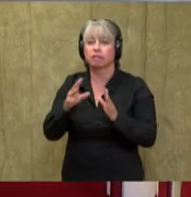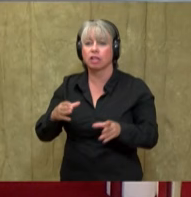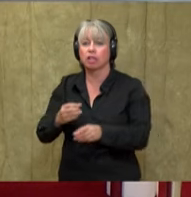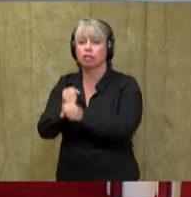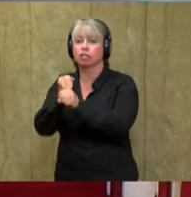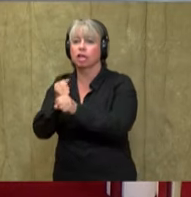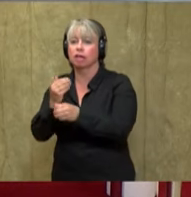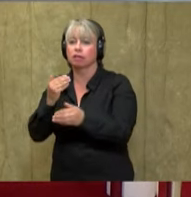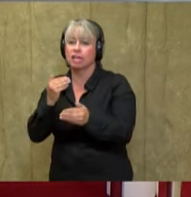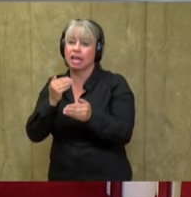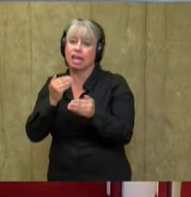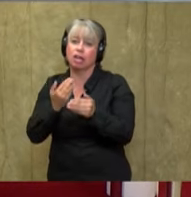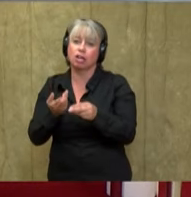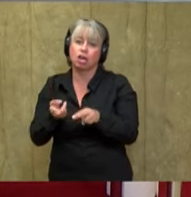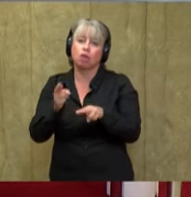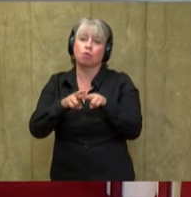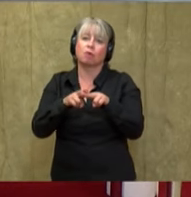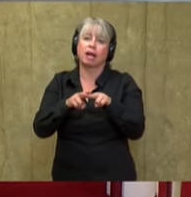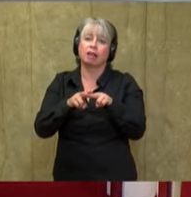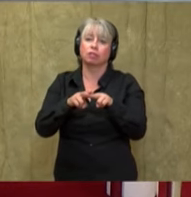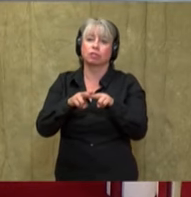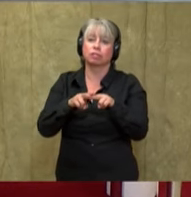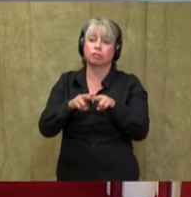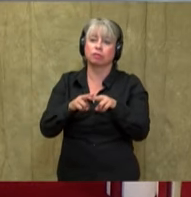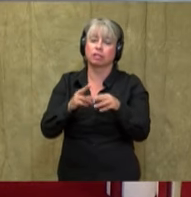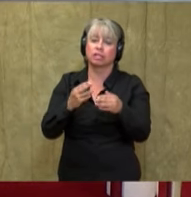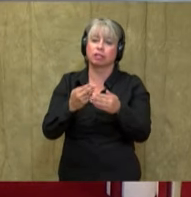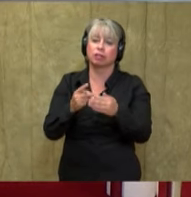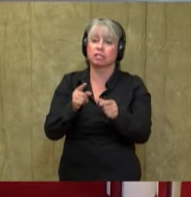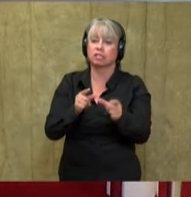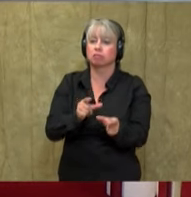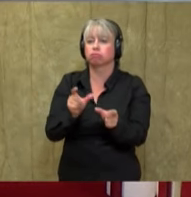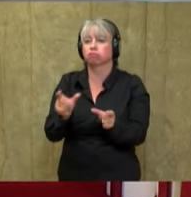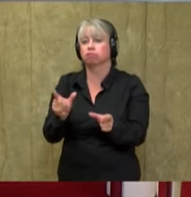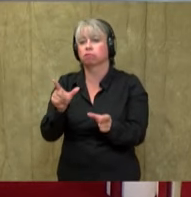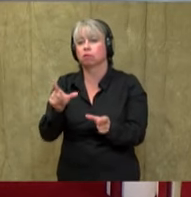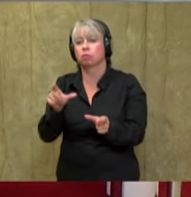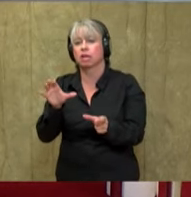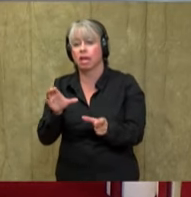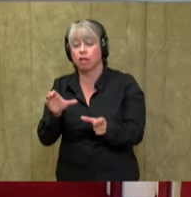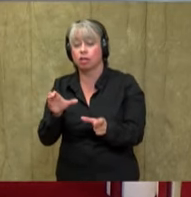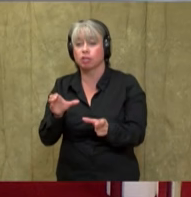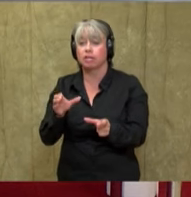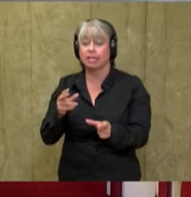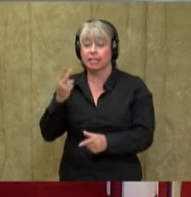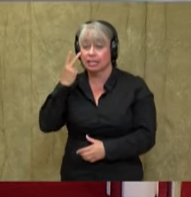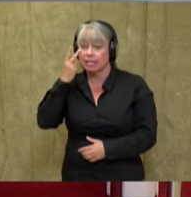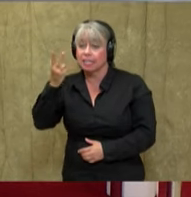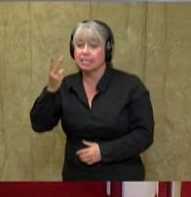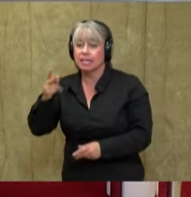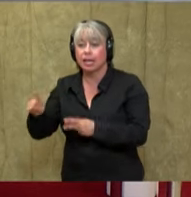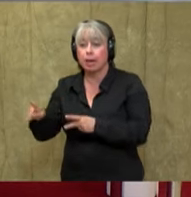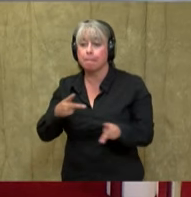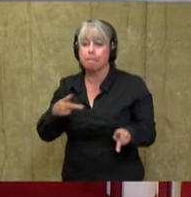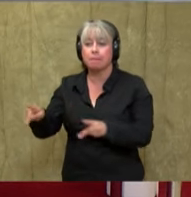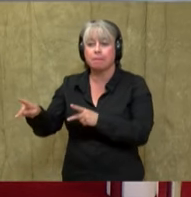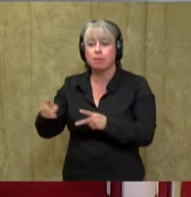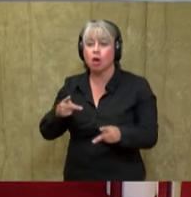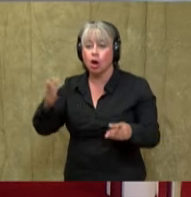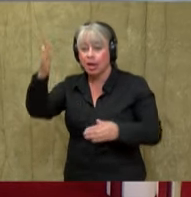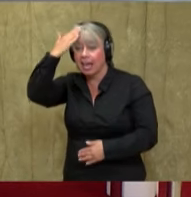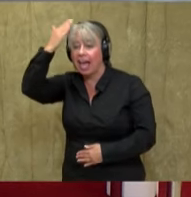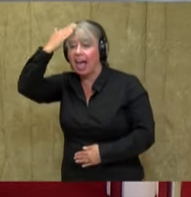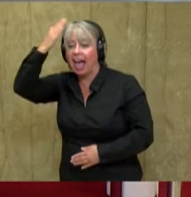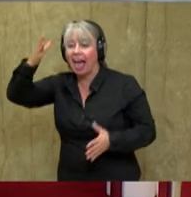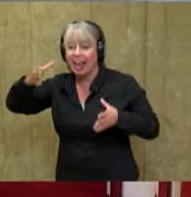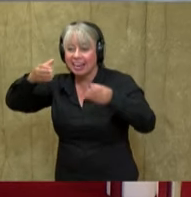hundredth. This looks like a party hat. Maybe you've been to a birthday party and you've seen those little party hats that have the elastic